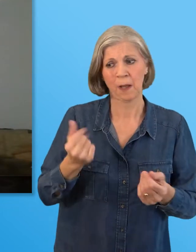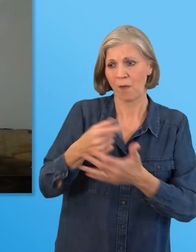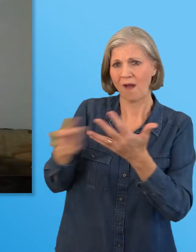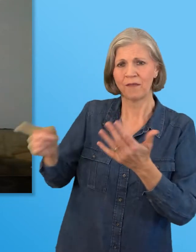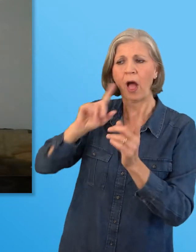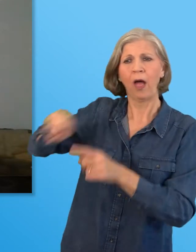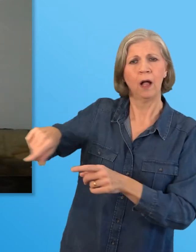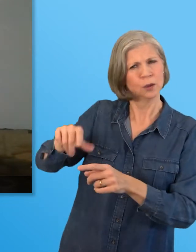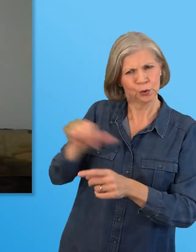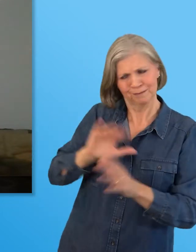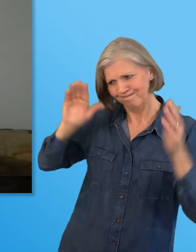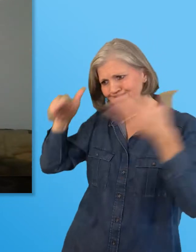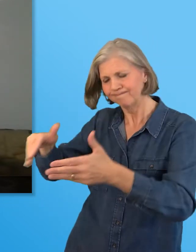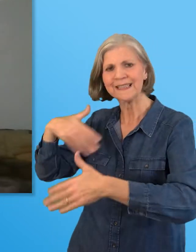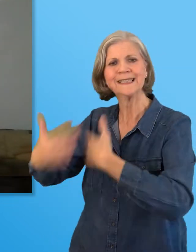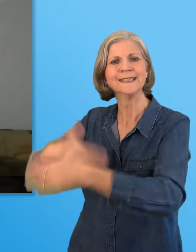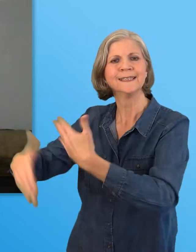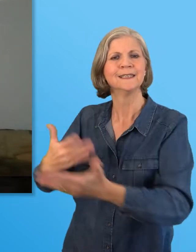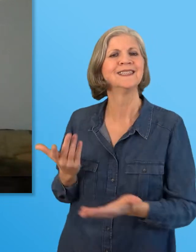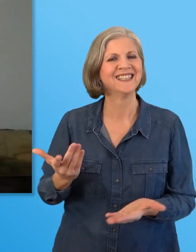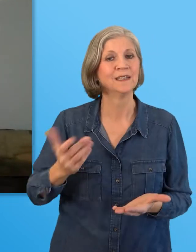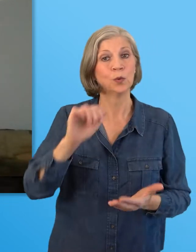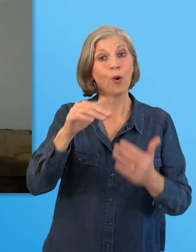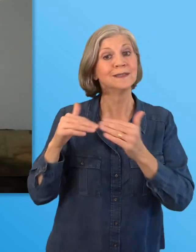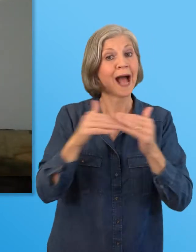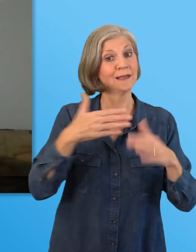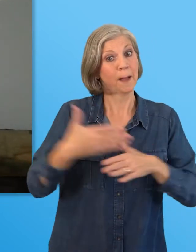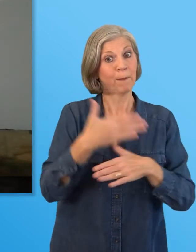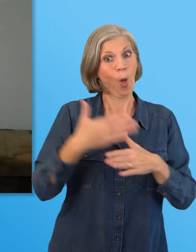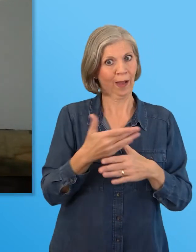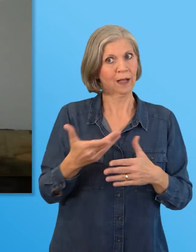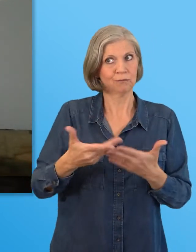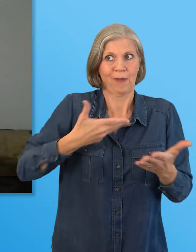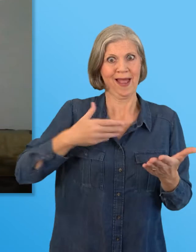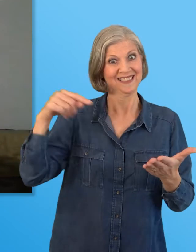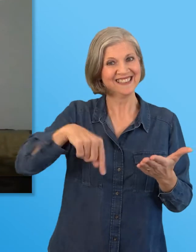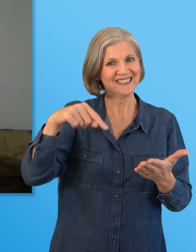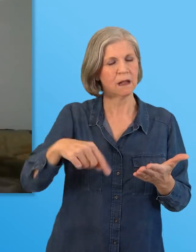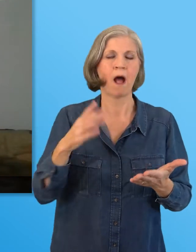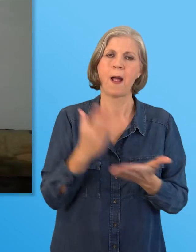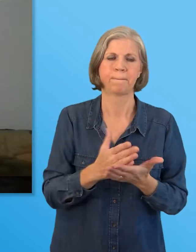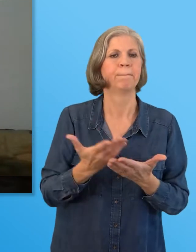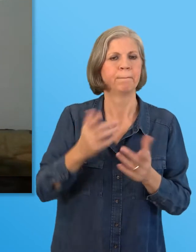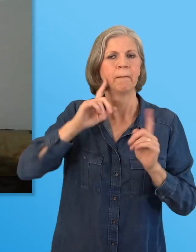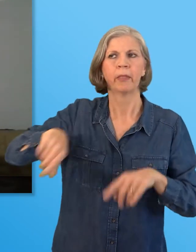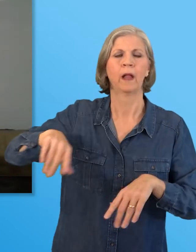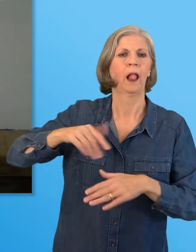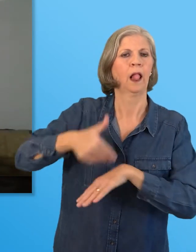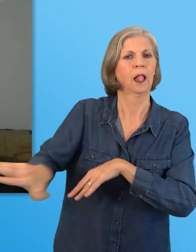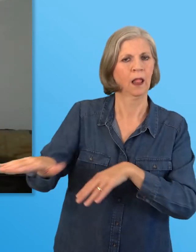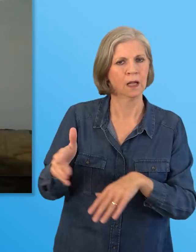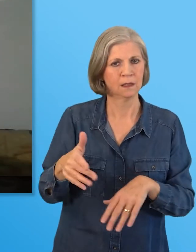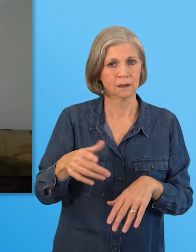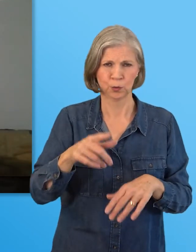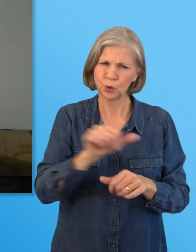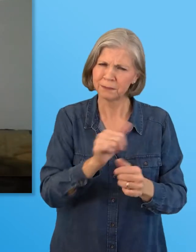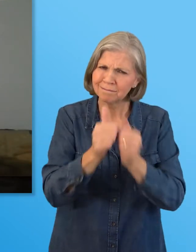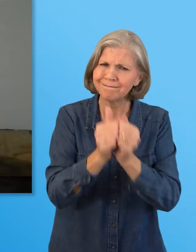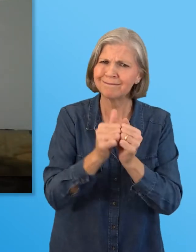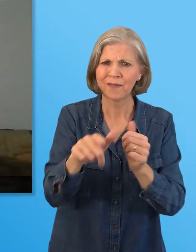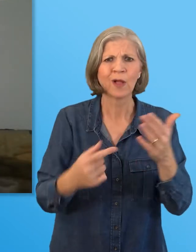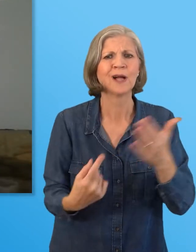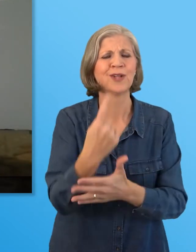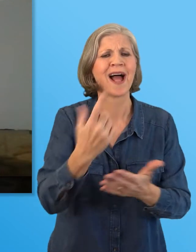what's being left out of the data. It feels as though your standard employee rights are completely overlooked because you should be grateful for this